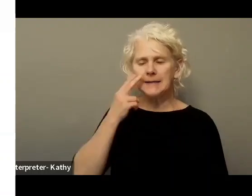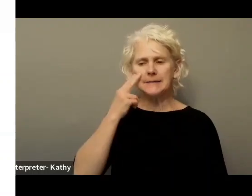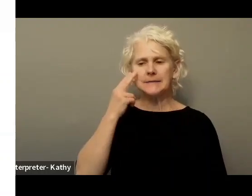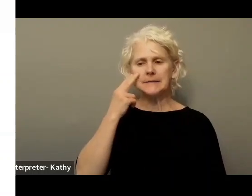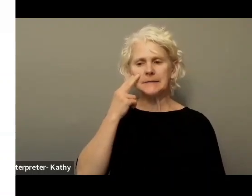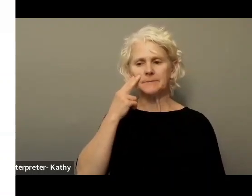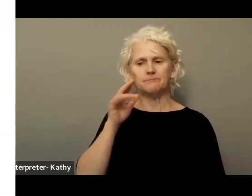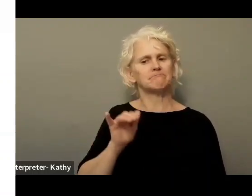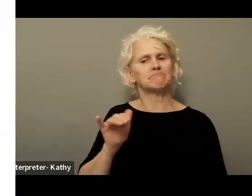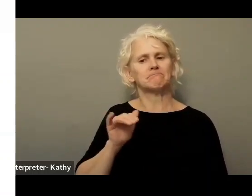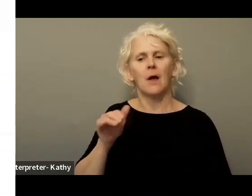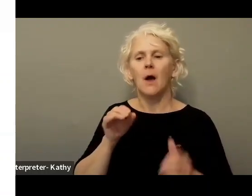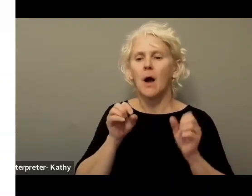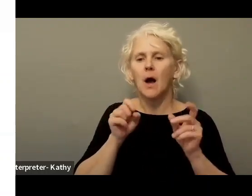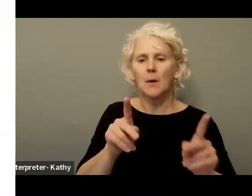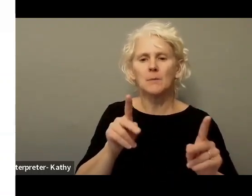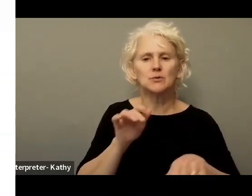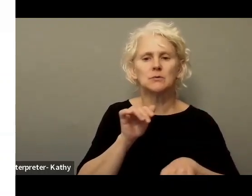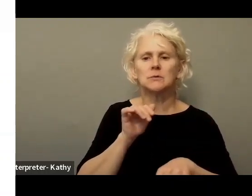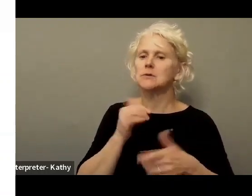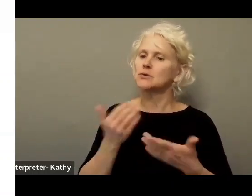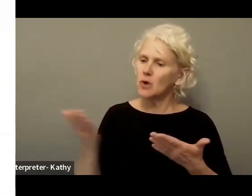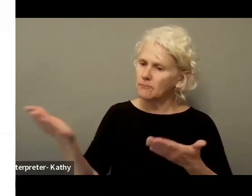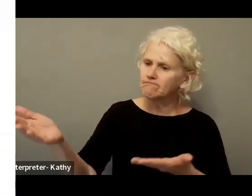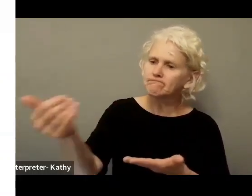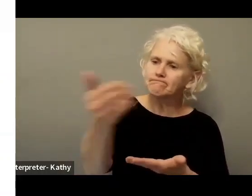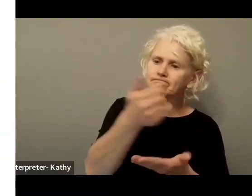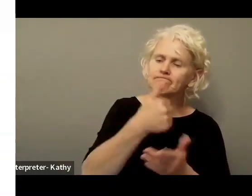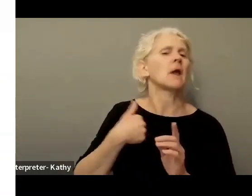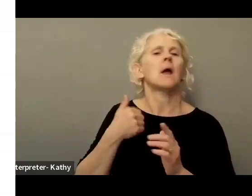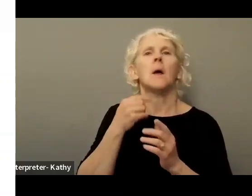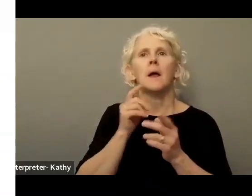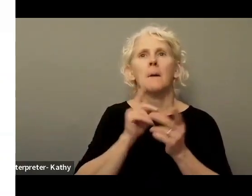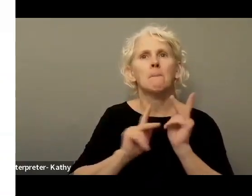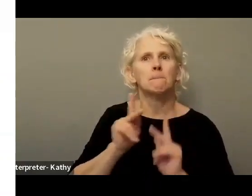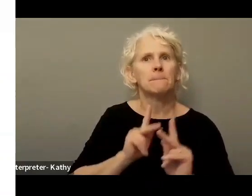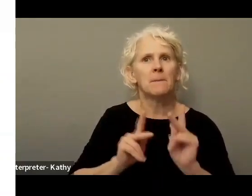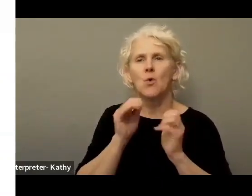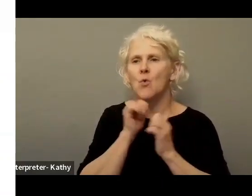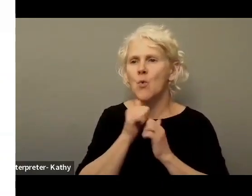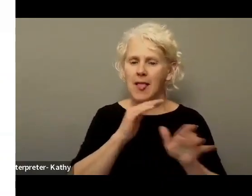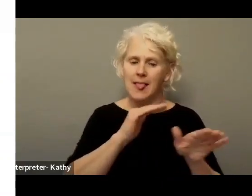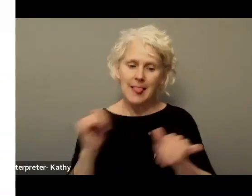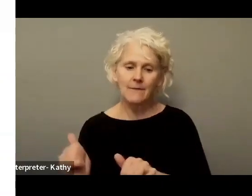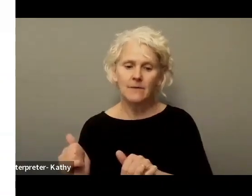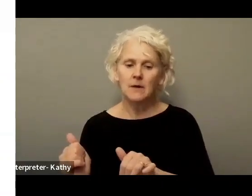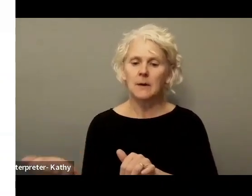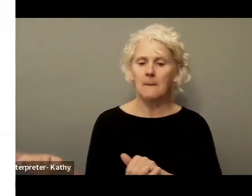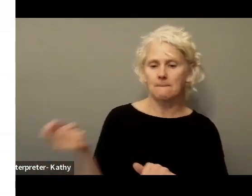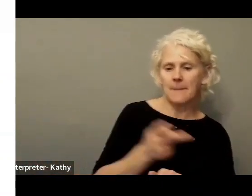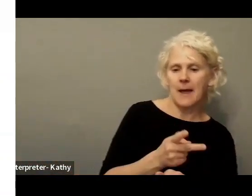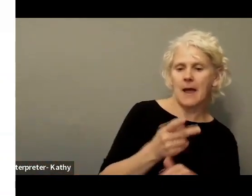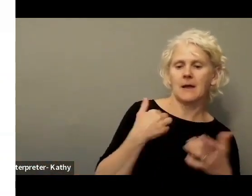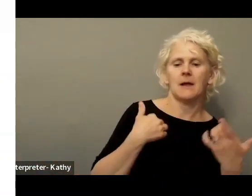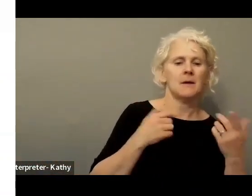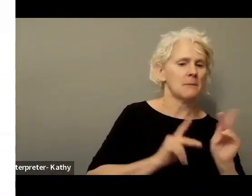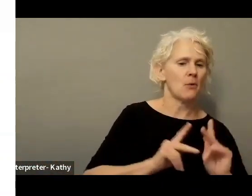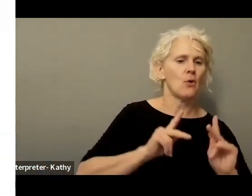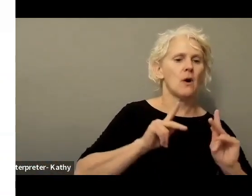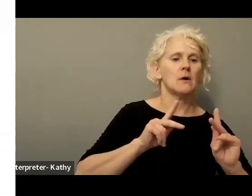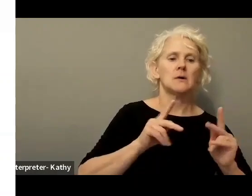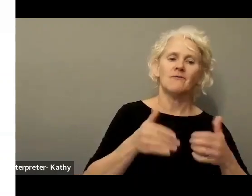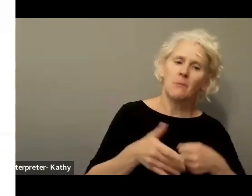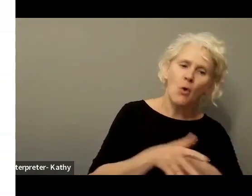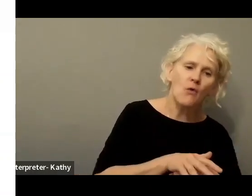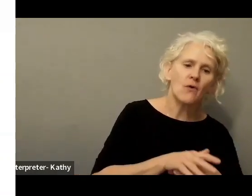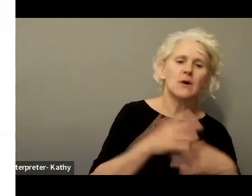opportunity is to getting some of the workforce back that left due to the COVID impacts. Caregiving, long COVID, burnout, especially